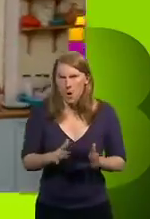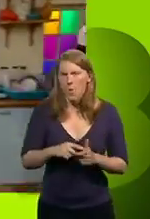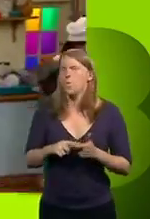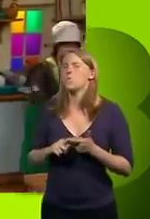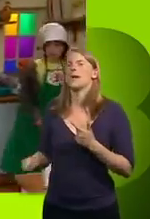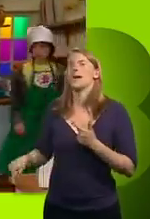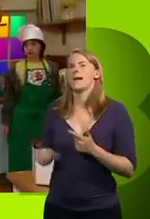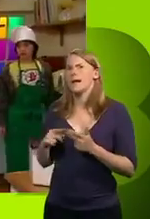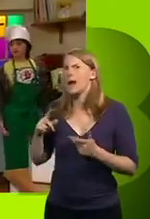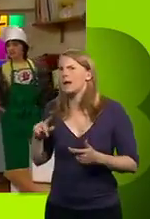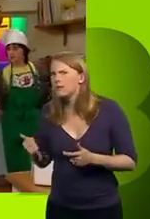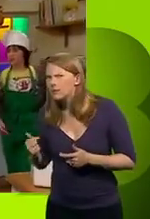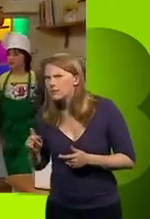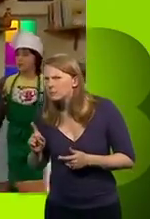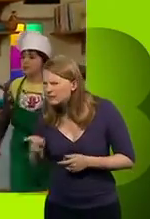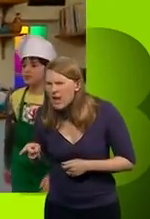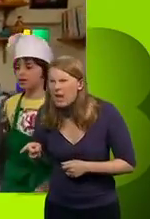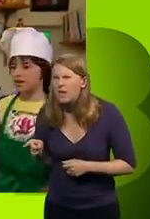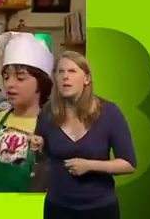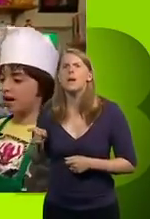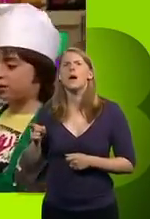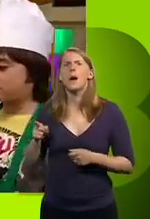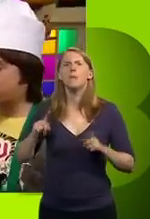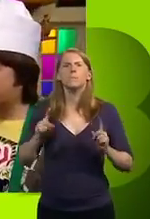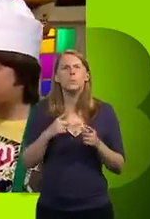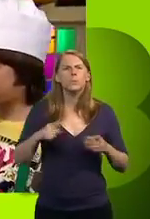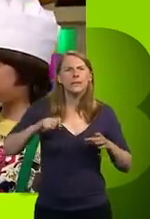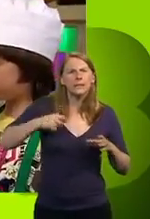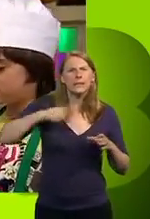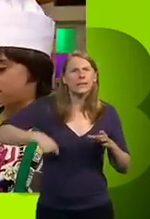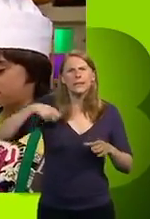What's that? Looks like a music box. Try turning the handle.